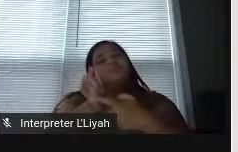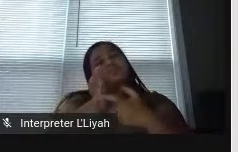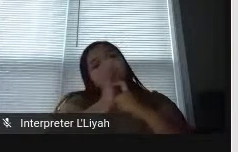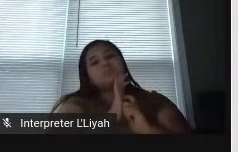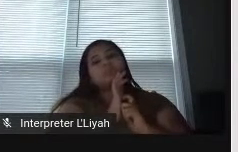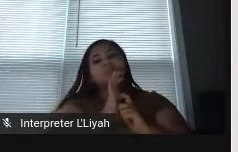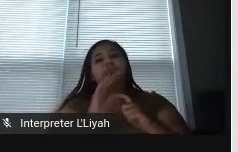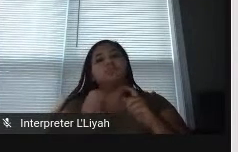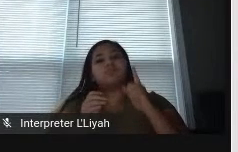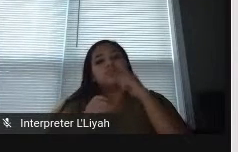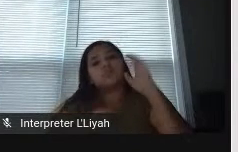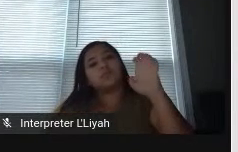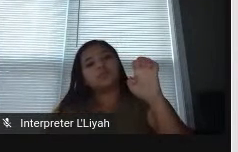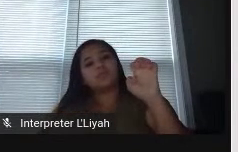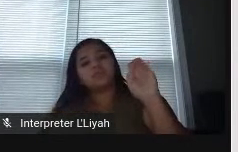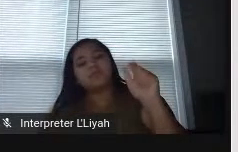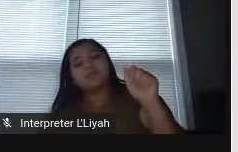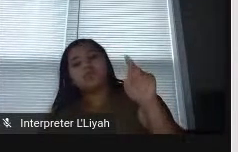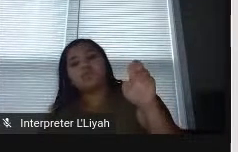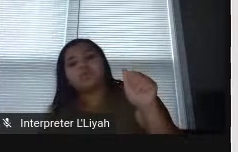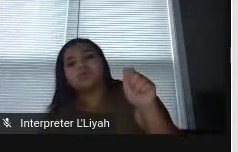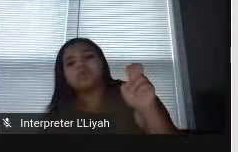requesting an evaluation.